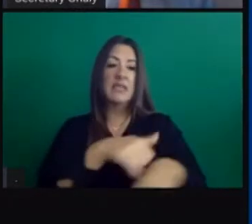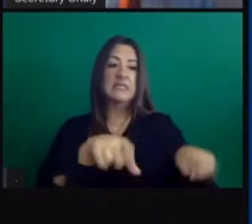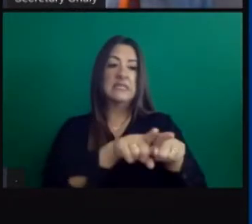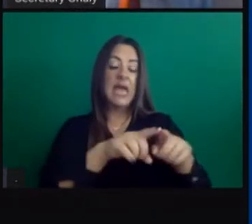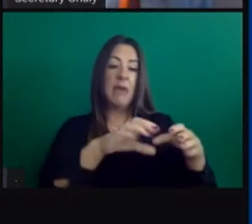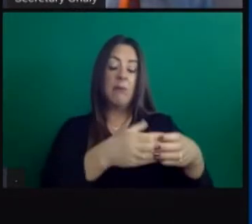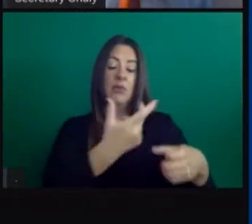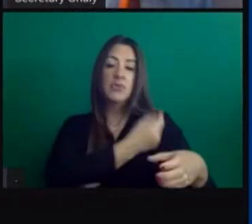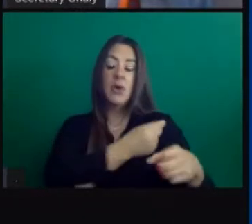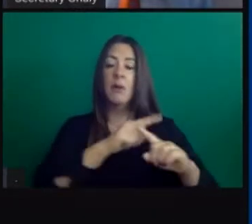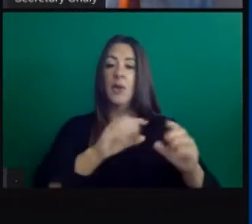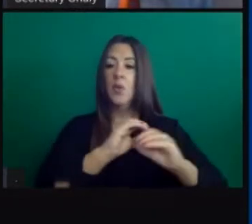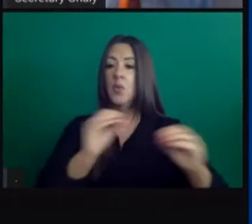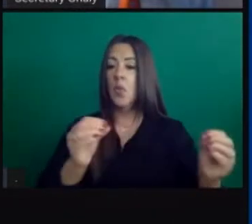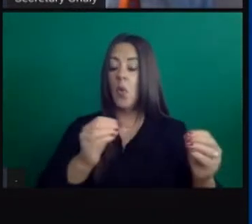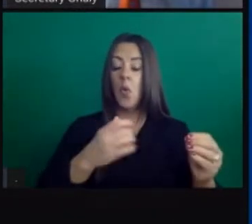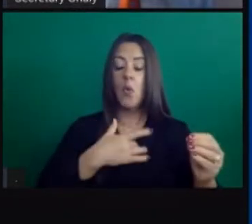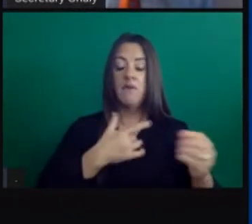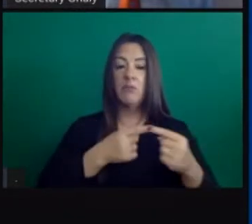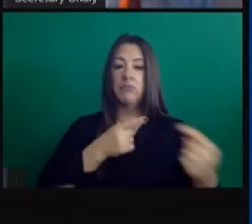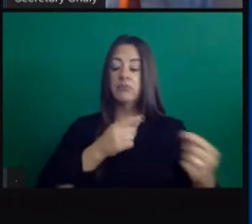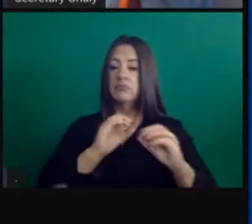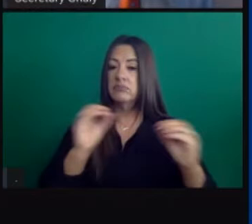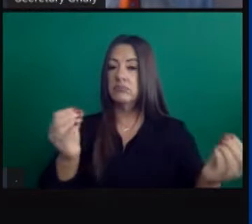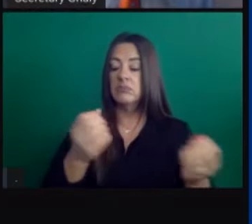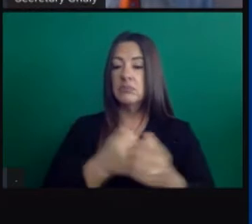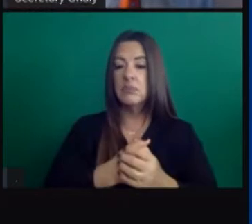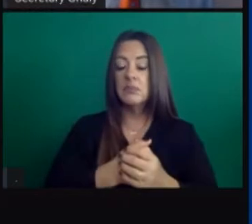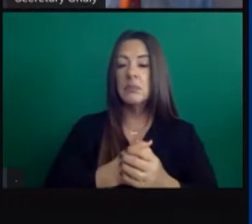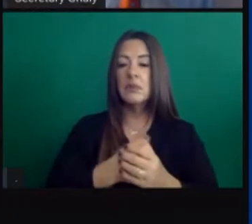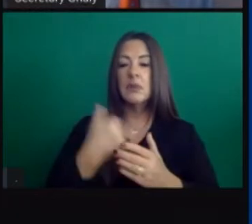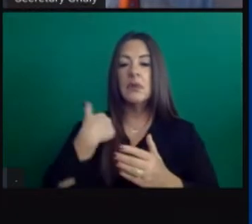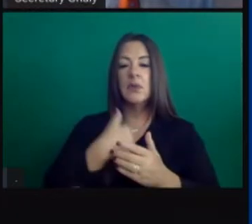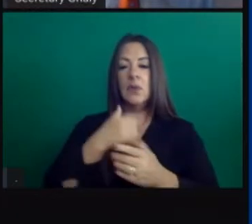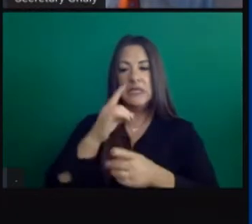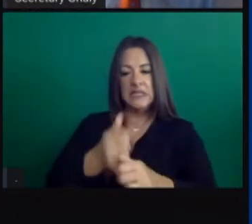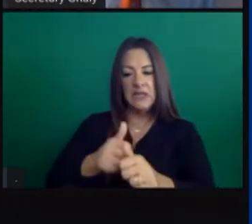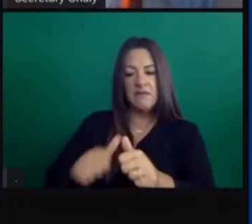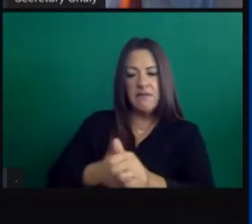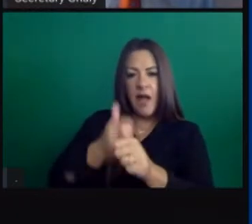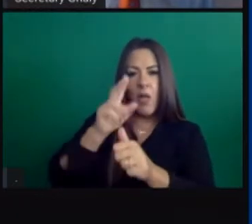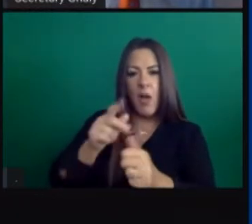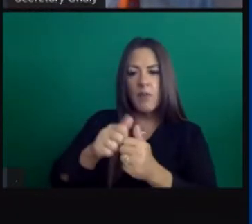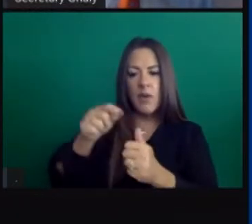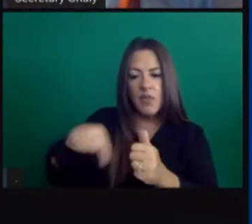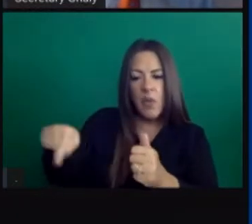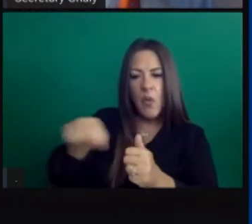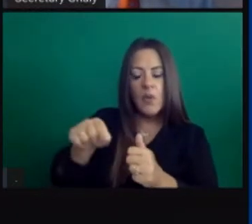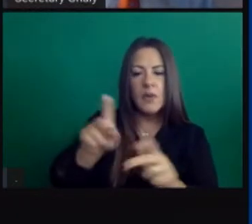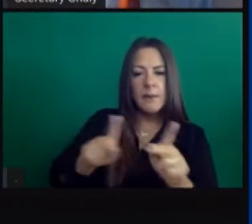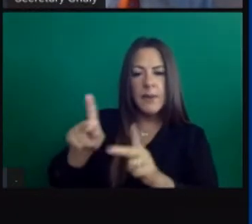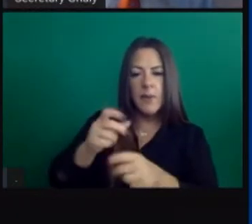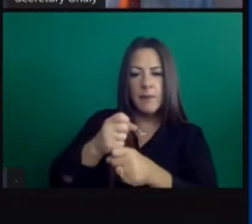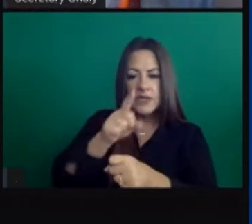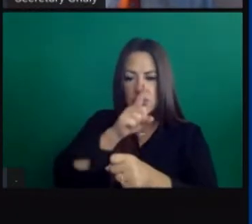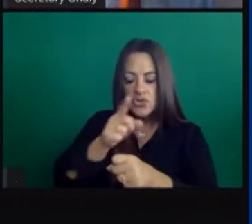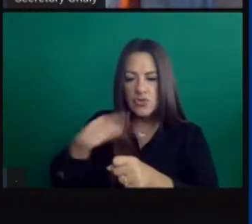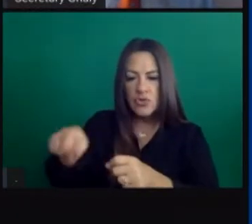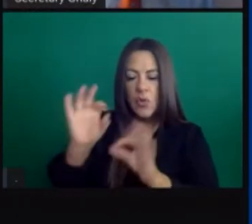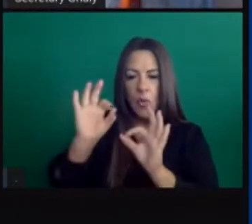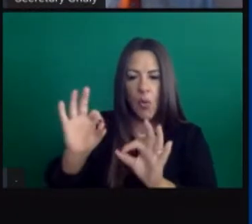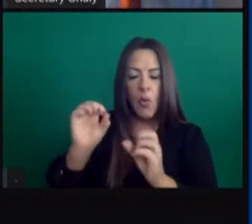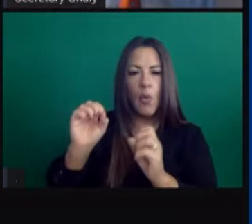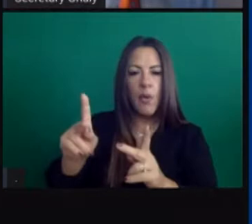We've obviously been in follow-up with many of those individuals to ensure that everything has gone smoothly